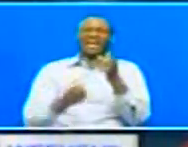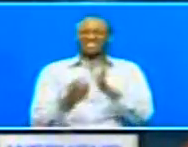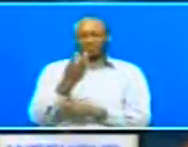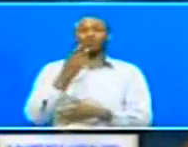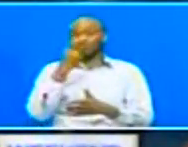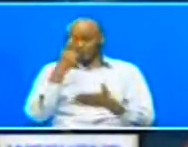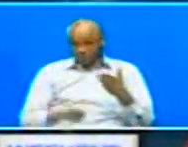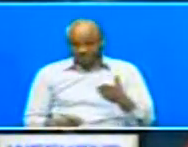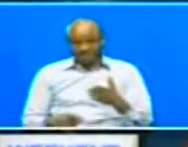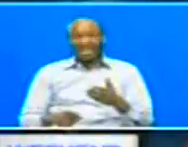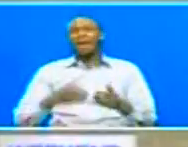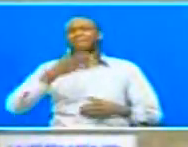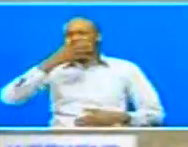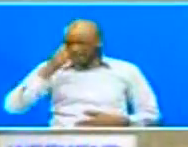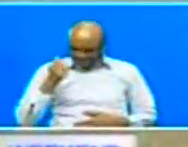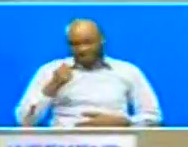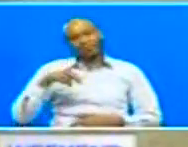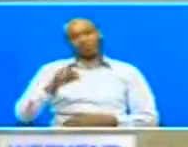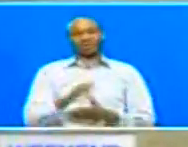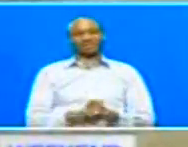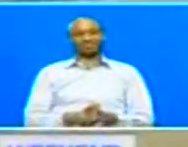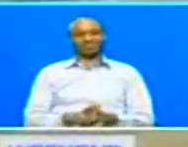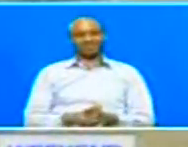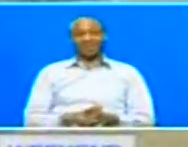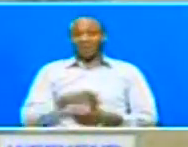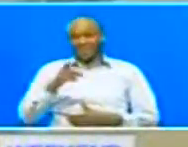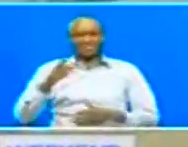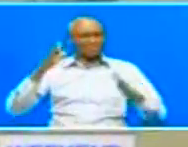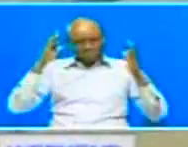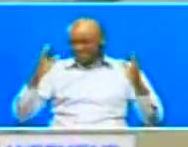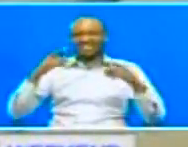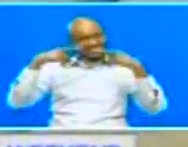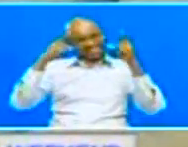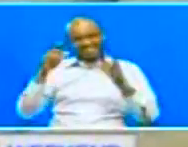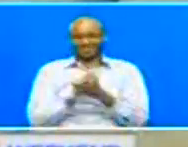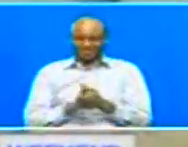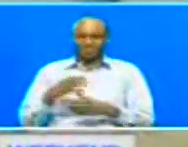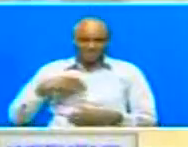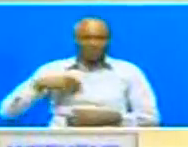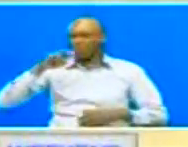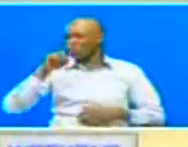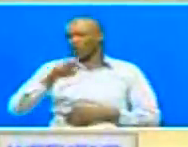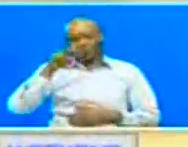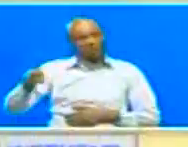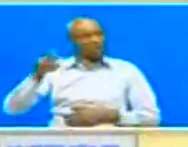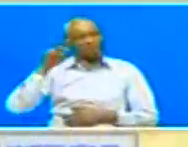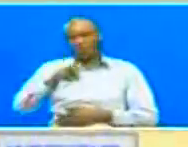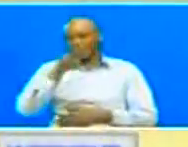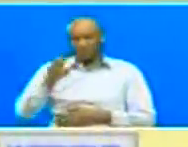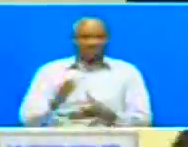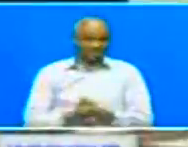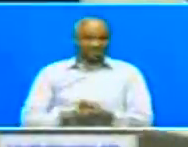established that he's the best one. The governor's plan was a huge success as Nairobians were very busy